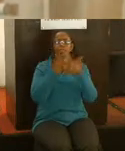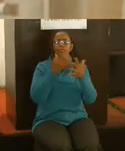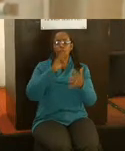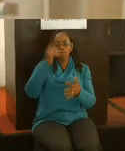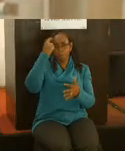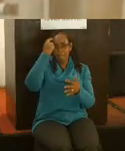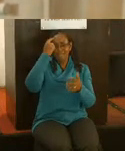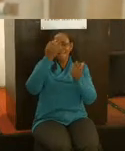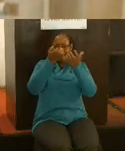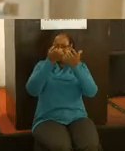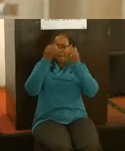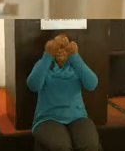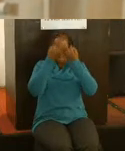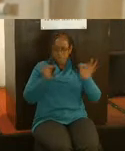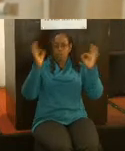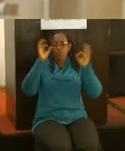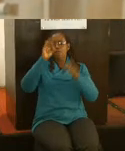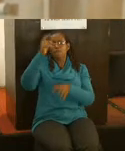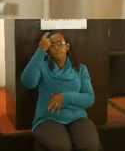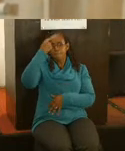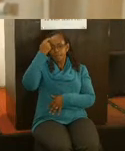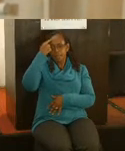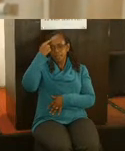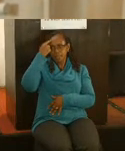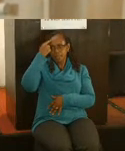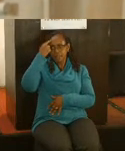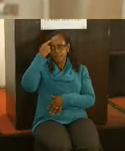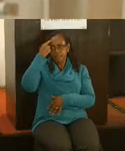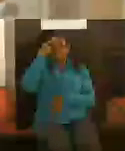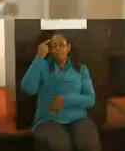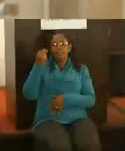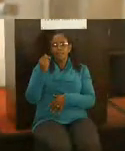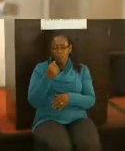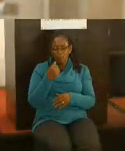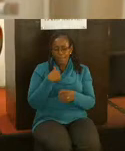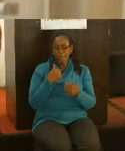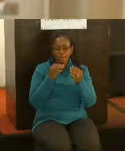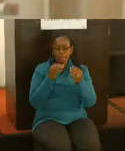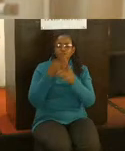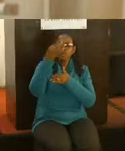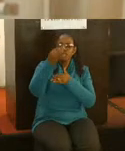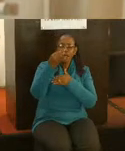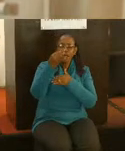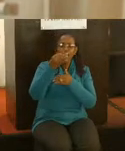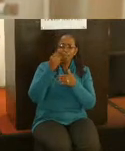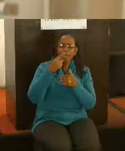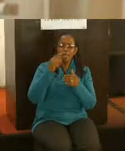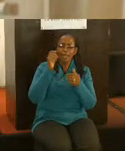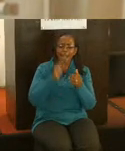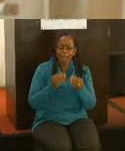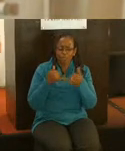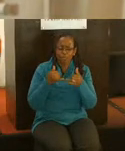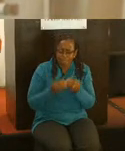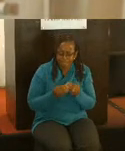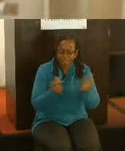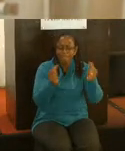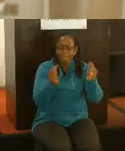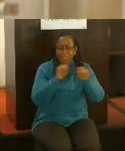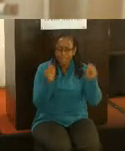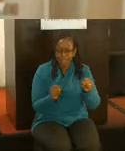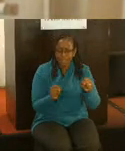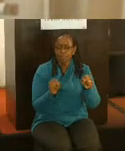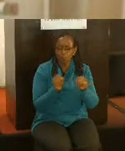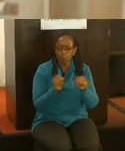Freedom was mine I would untie the locks of a dreaded future I would knock down oppressive systems with the hips of my